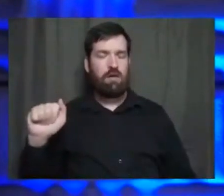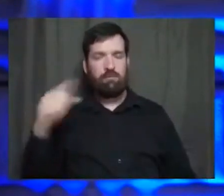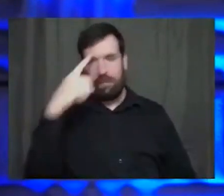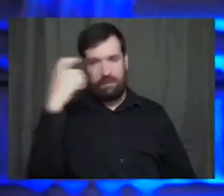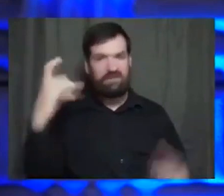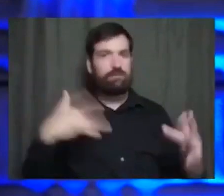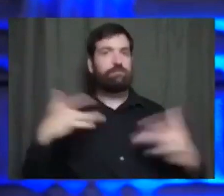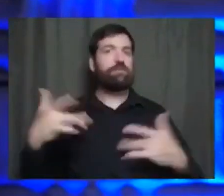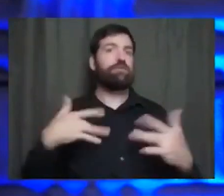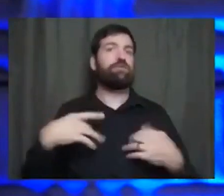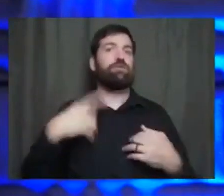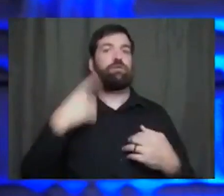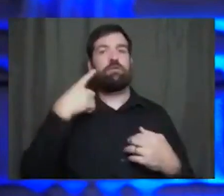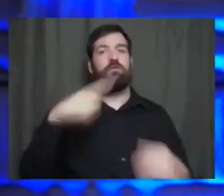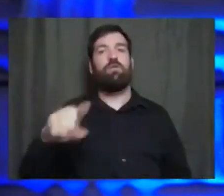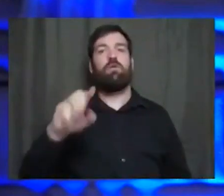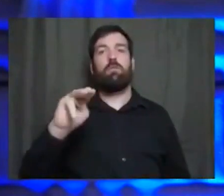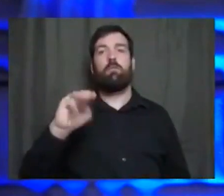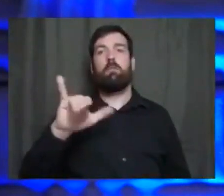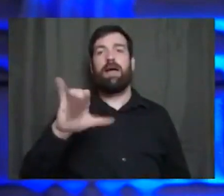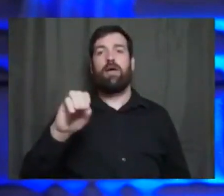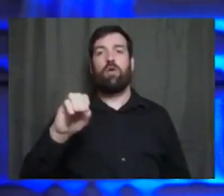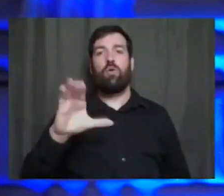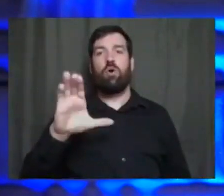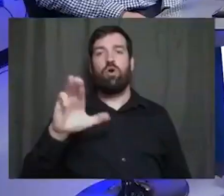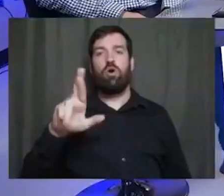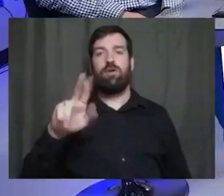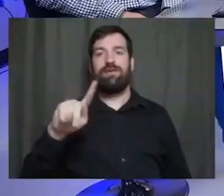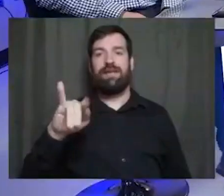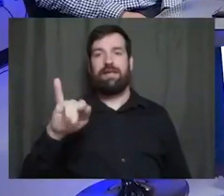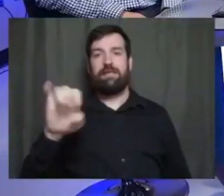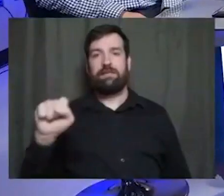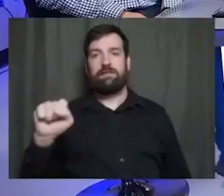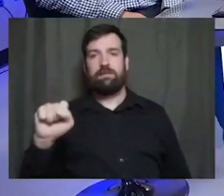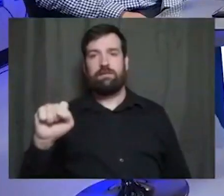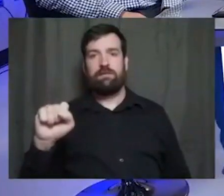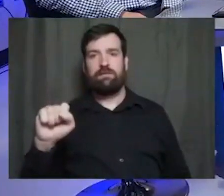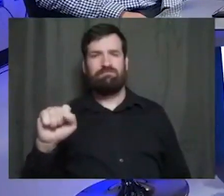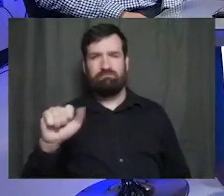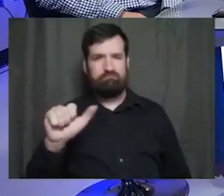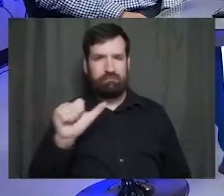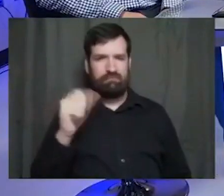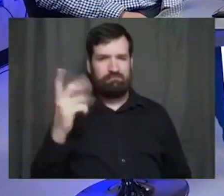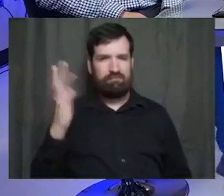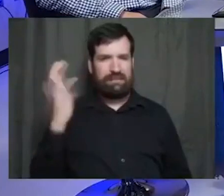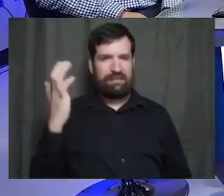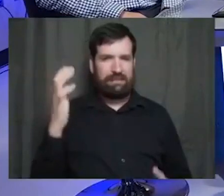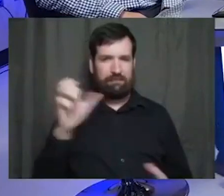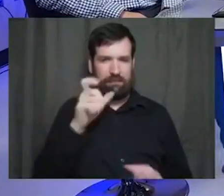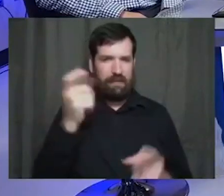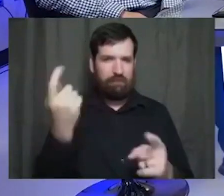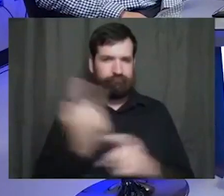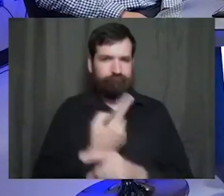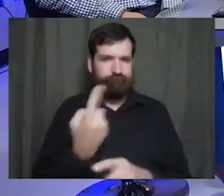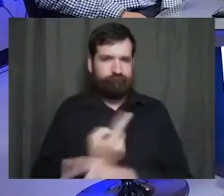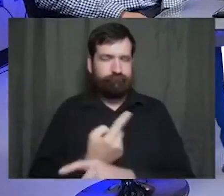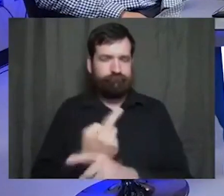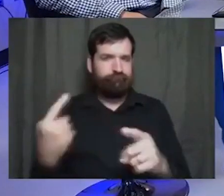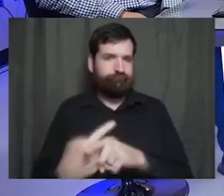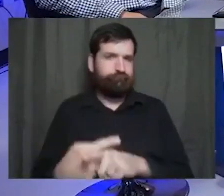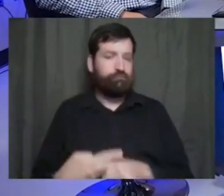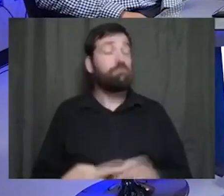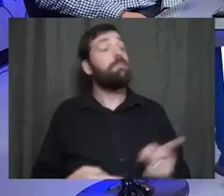He says, it seems inconsistent to me. Well, that's a great question. Keep in mind